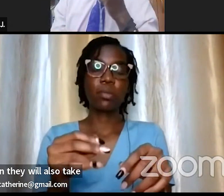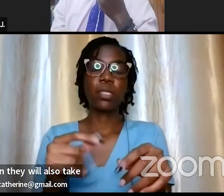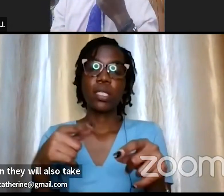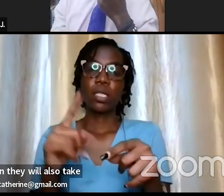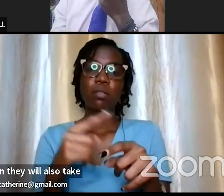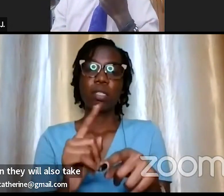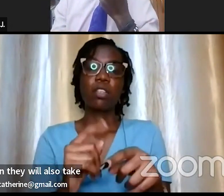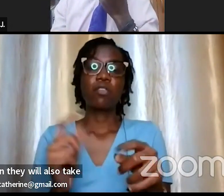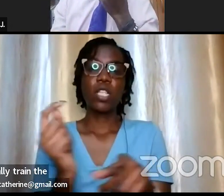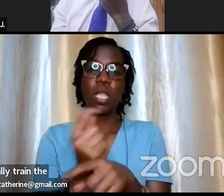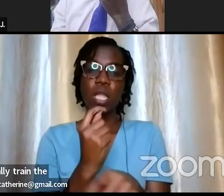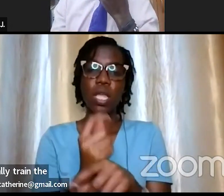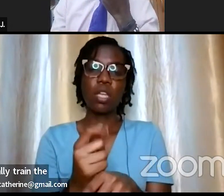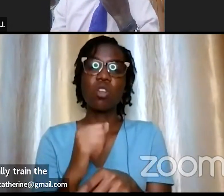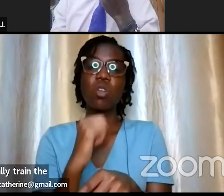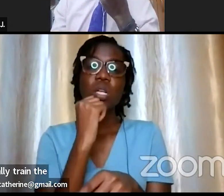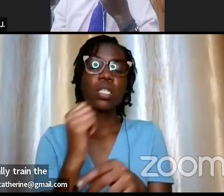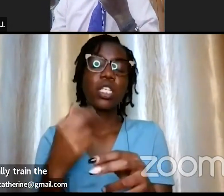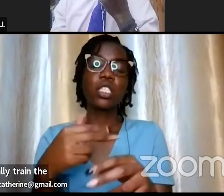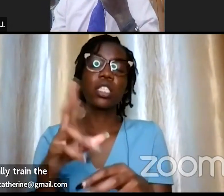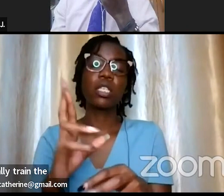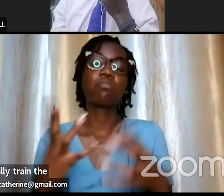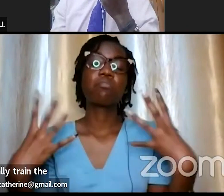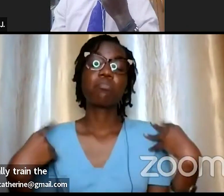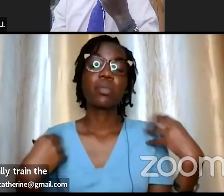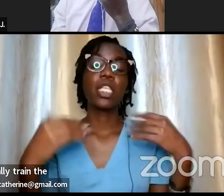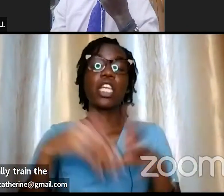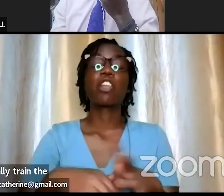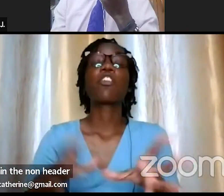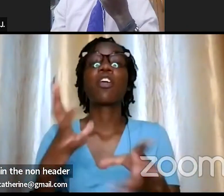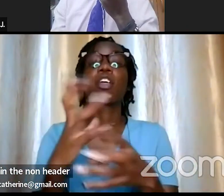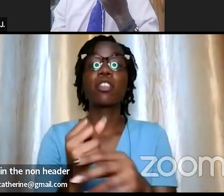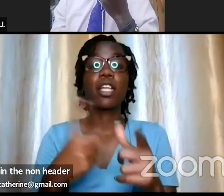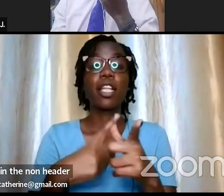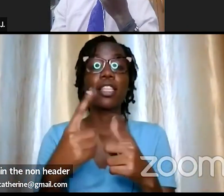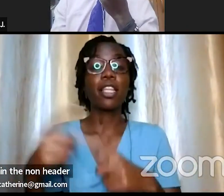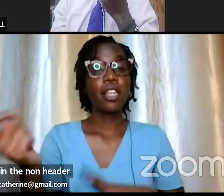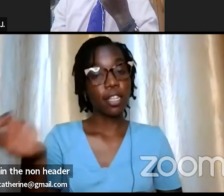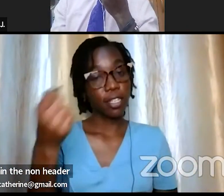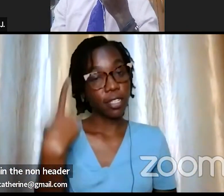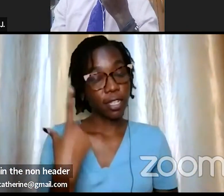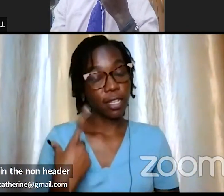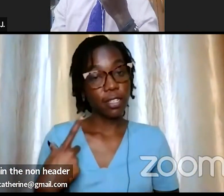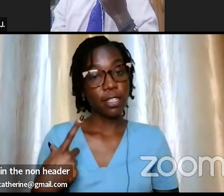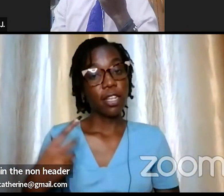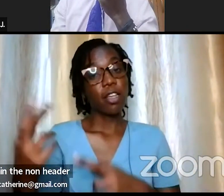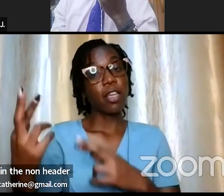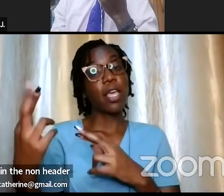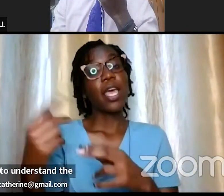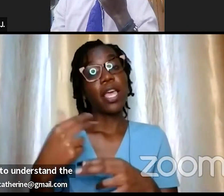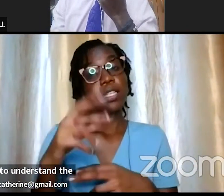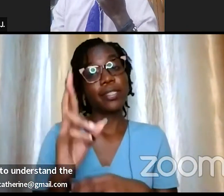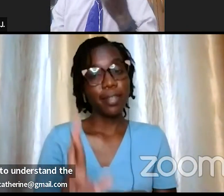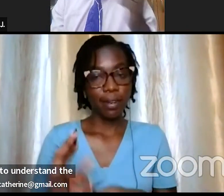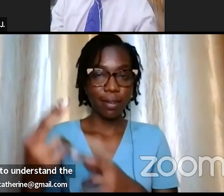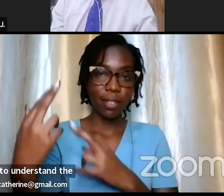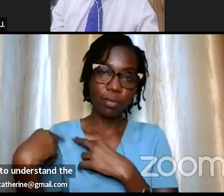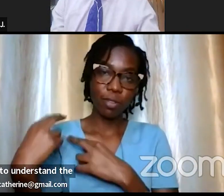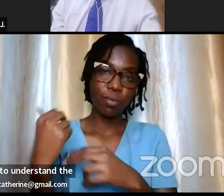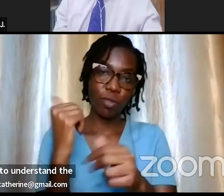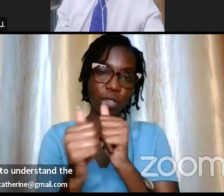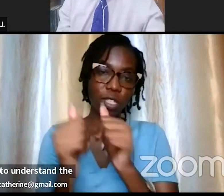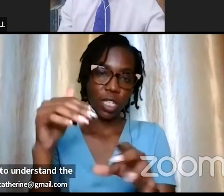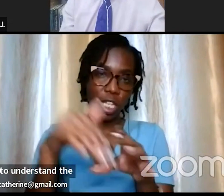the non-HR practitioners in their organizations to understand the role HR plays in the